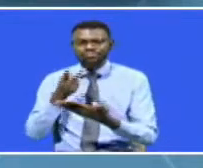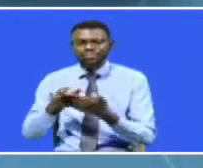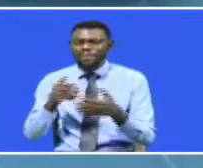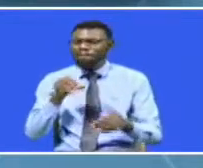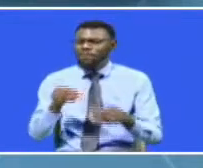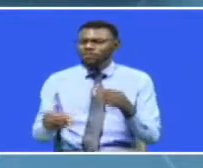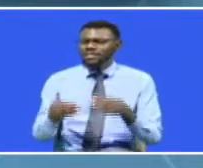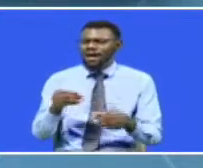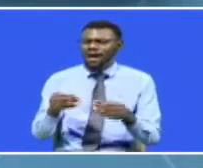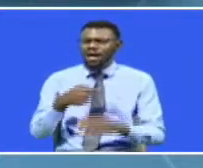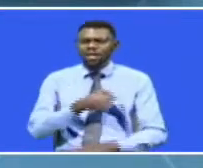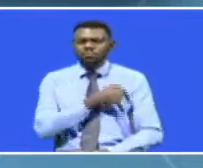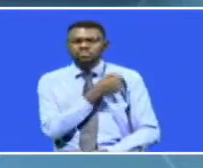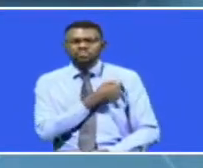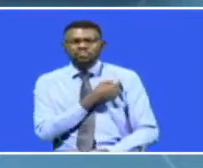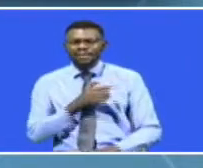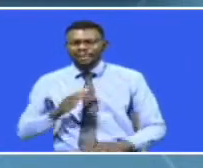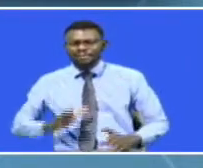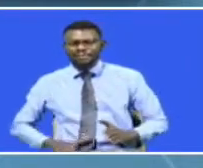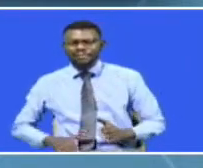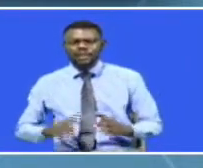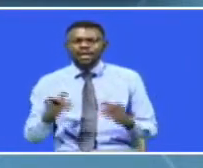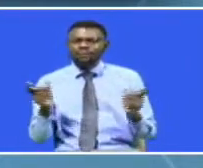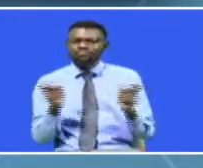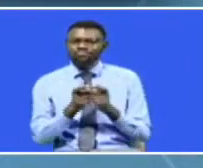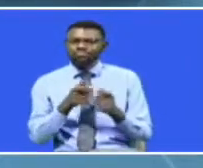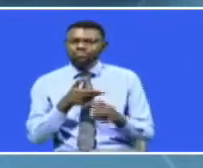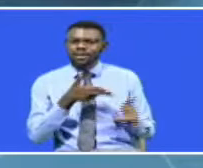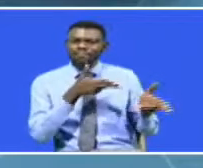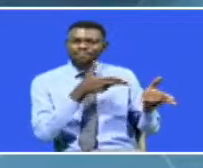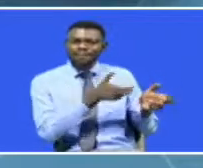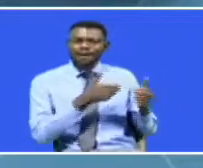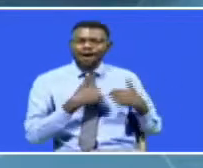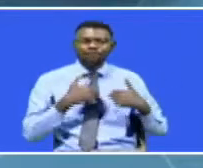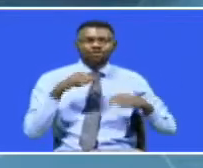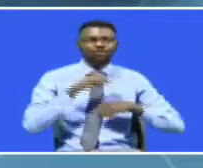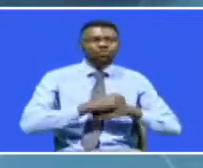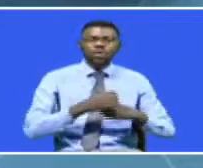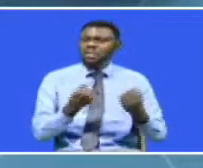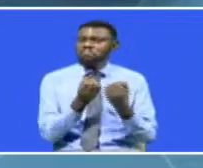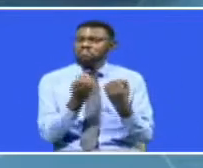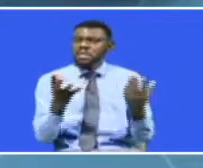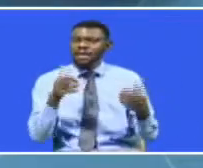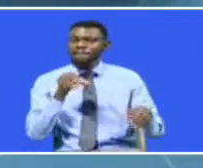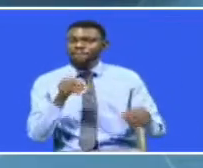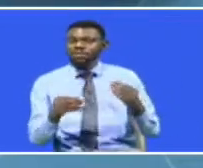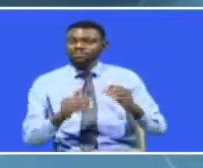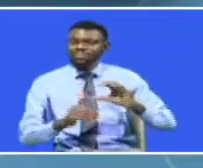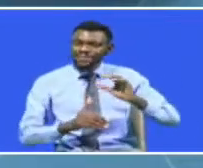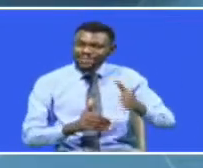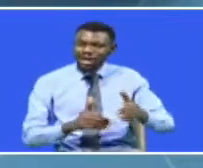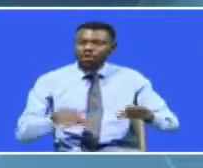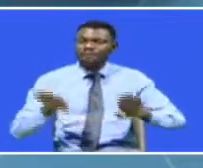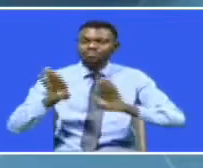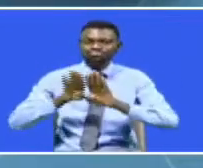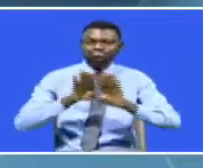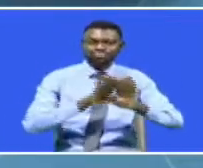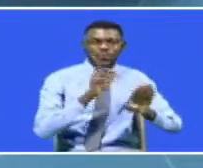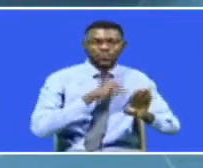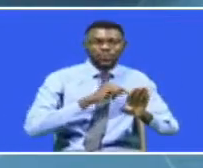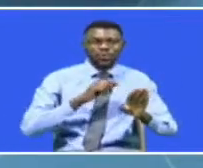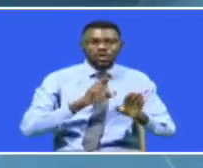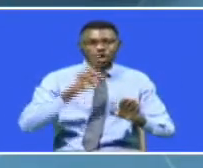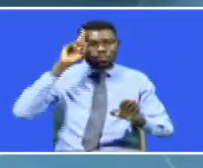with gunshot injuries in his thigh. Now, several schools in Busia town have also been closed after police lobbed tear gas canisters in the